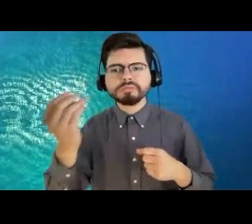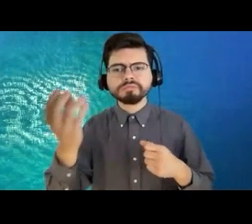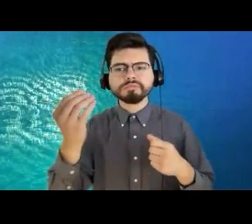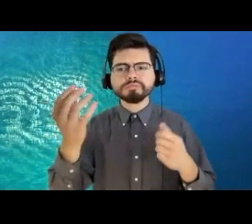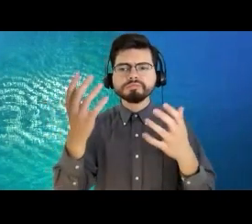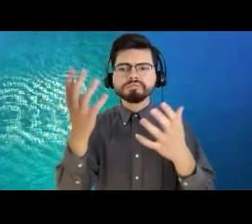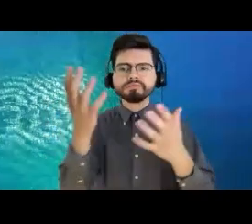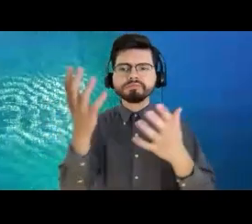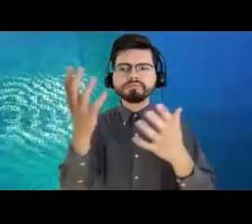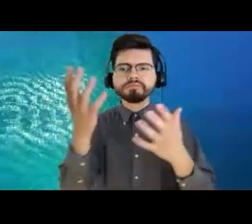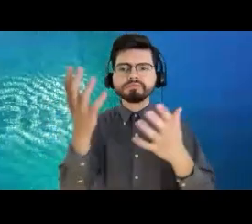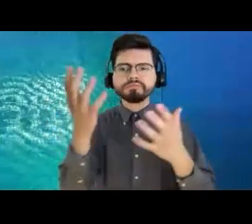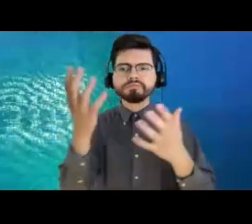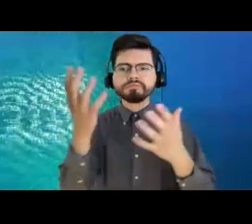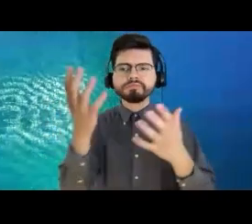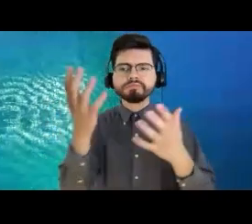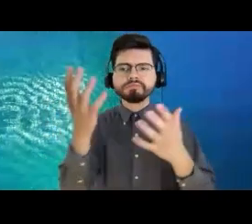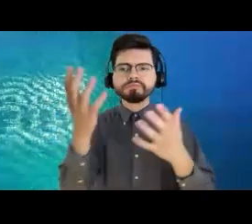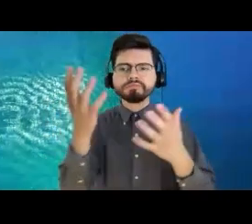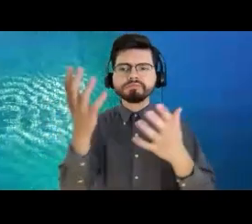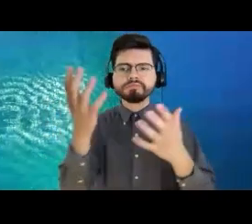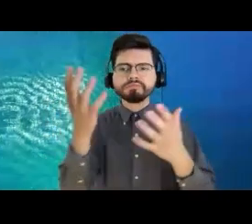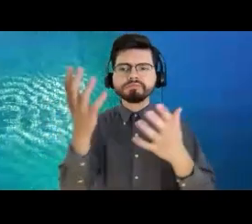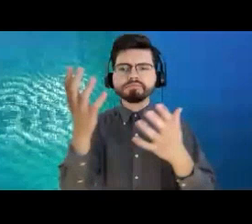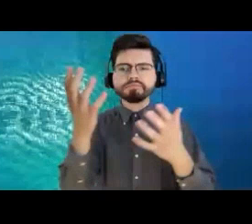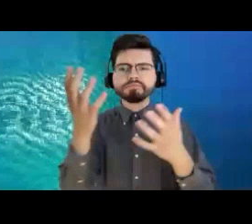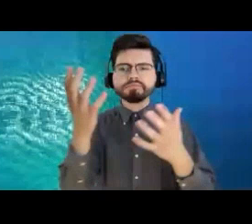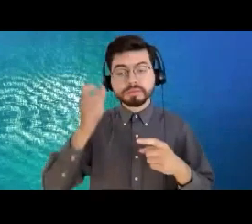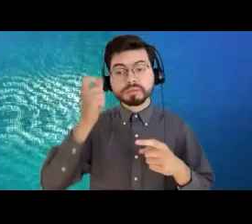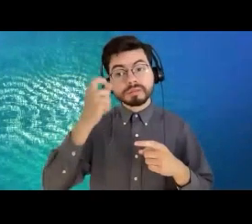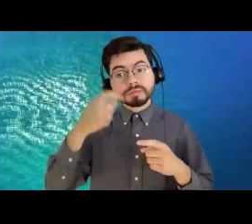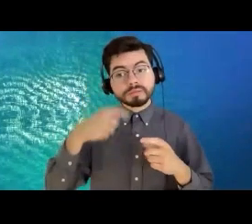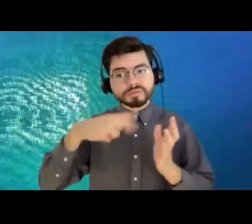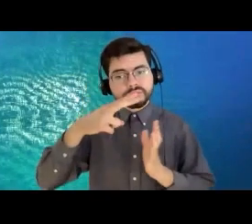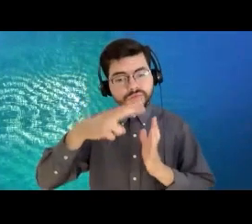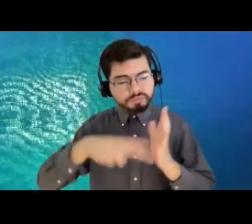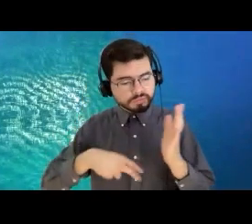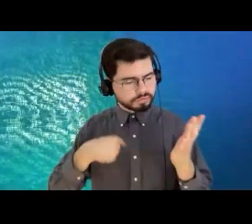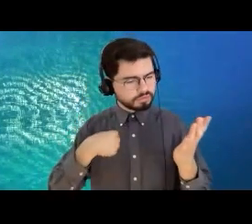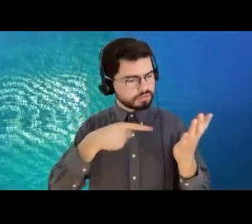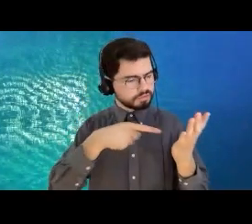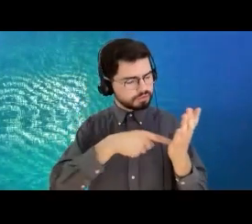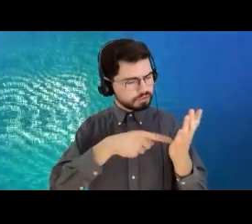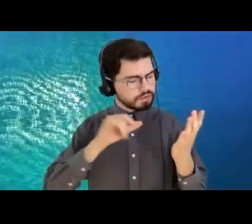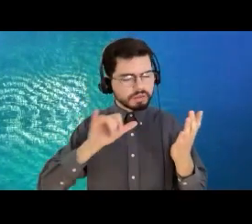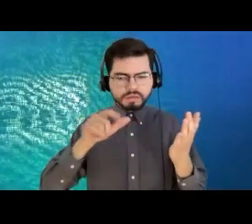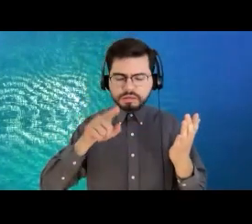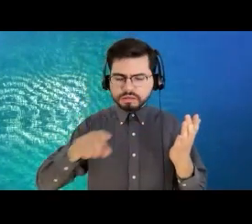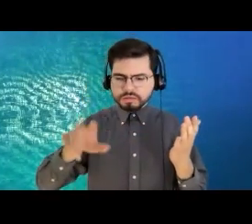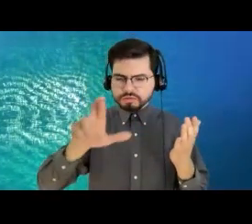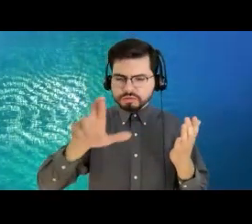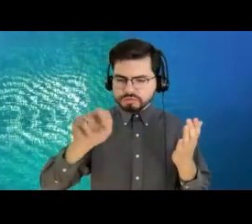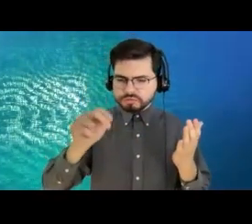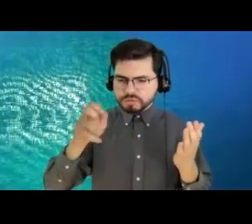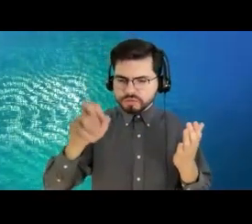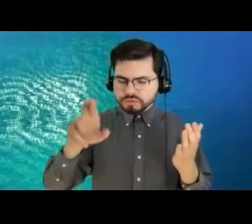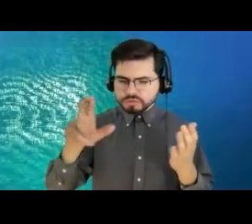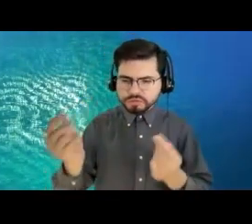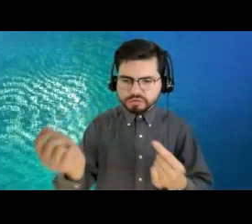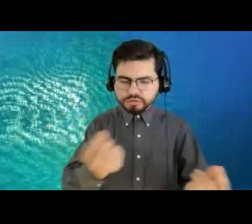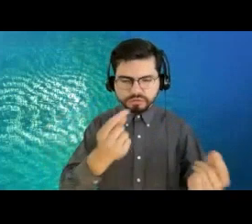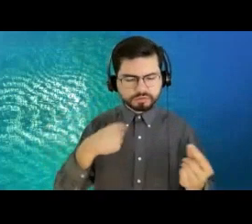reading that book and seeing what the rangers were doing in Yellowstone, I thought, wow, that would be really fun.